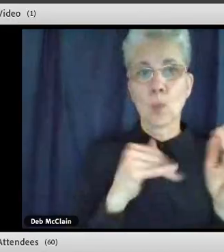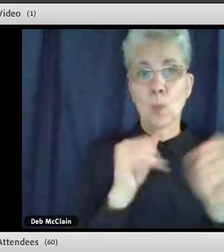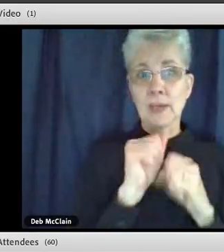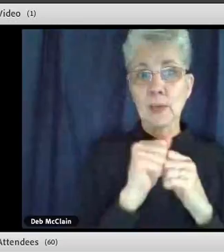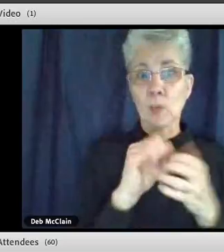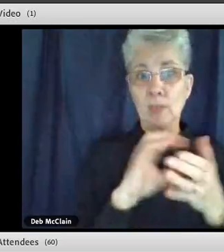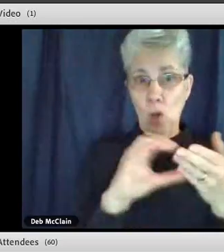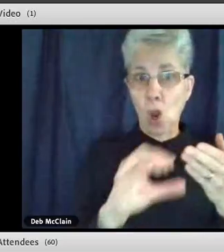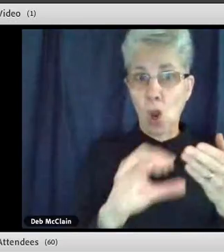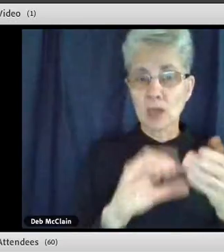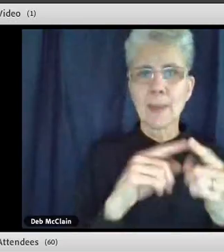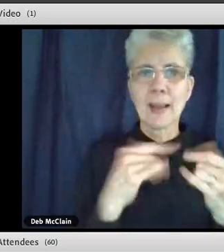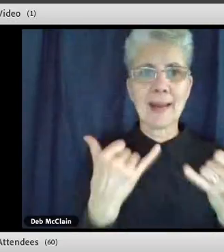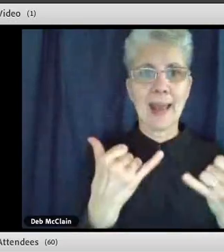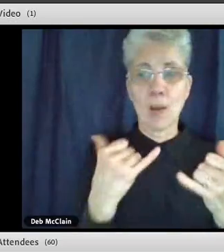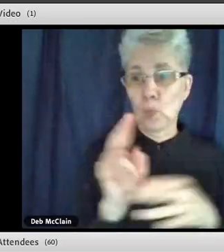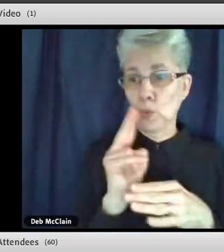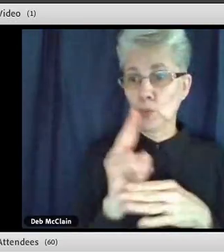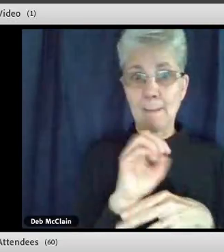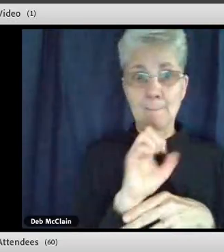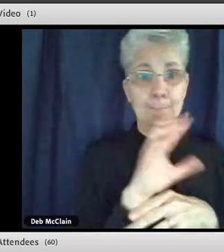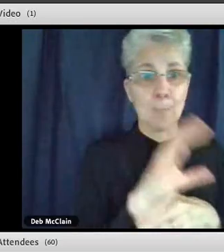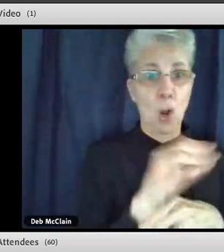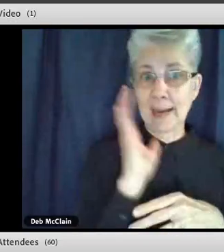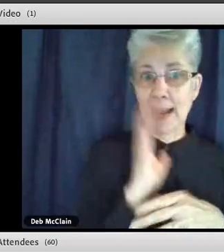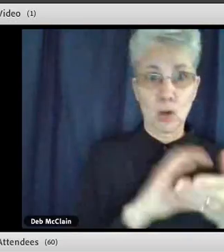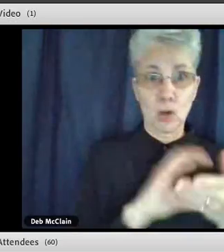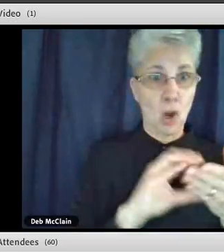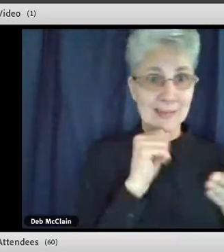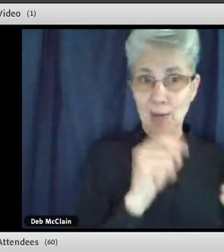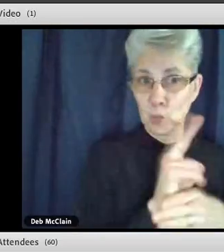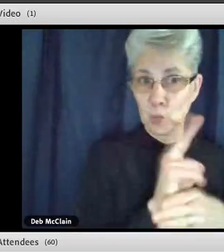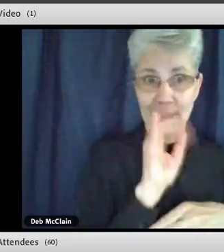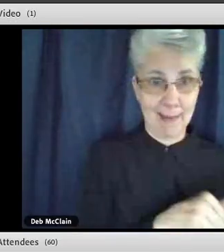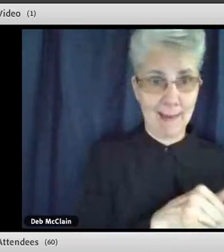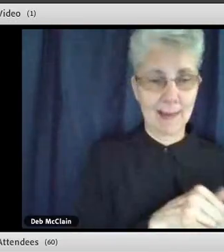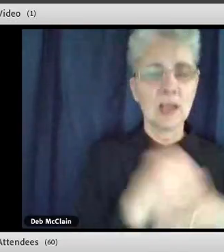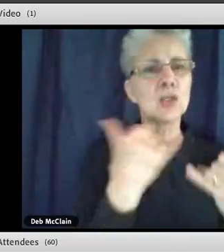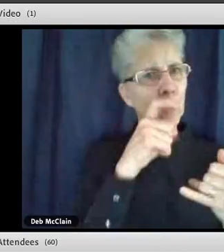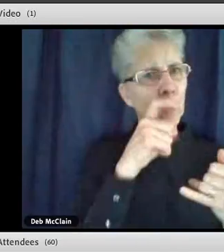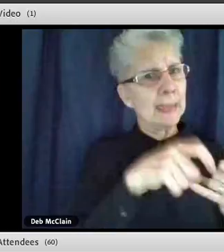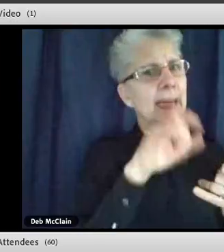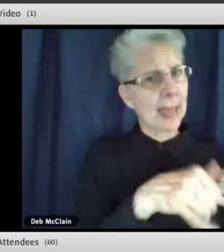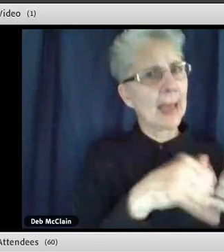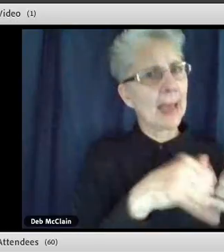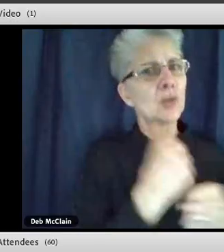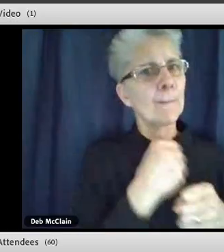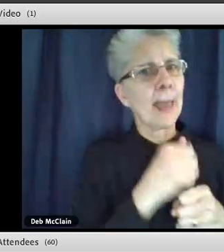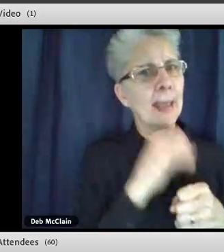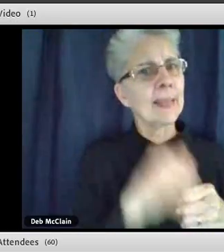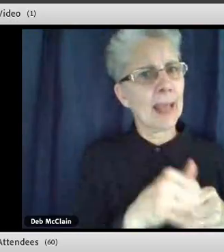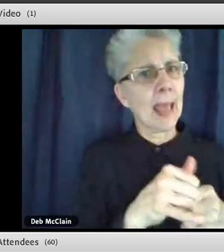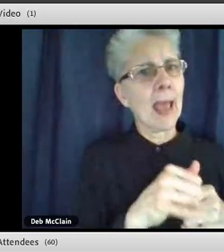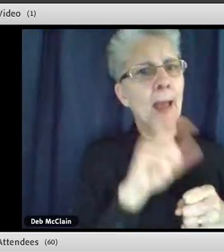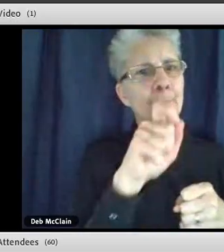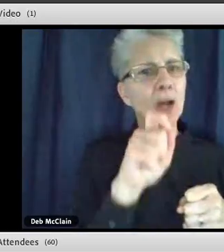right? Because we weren't using MARC in our cards. So we needed this to make that the punctuation marks